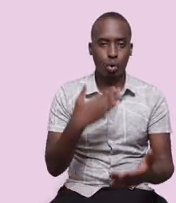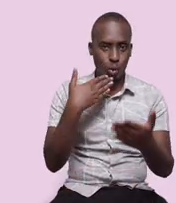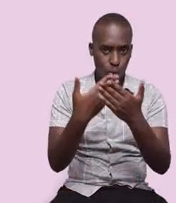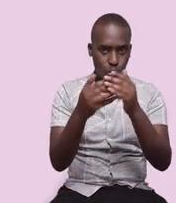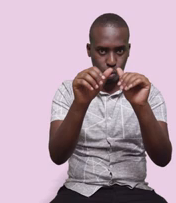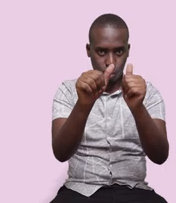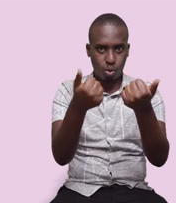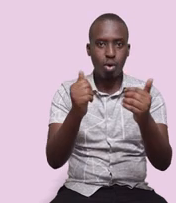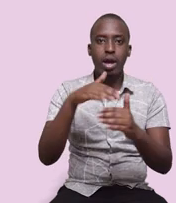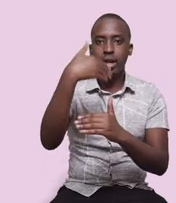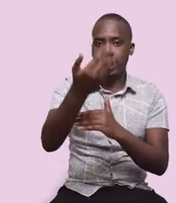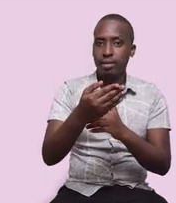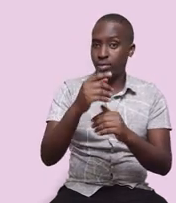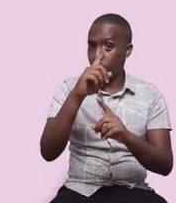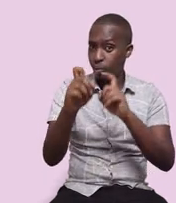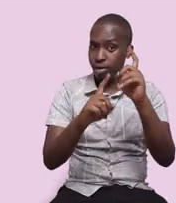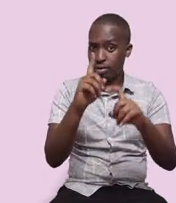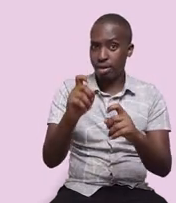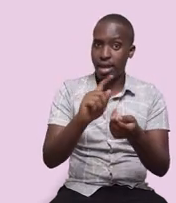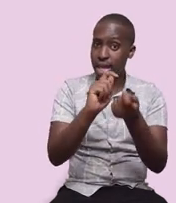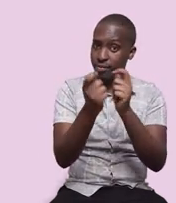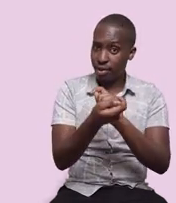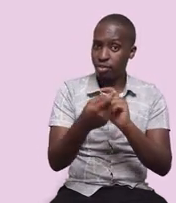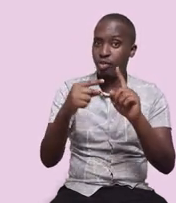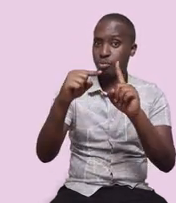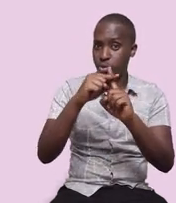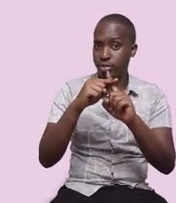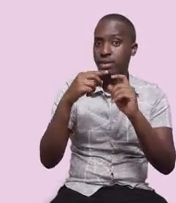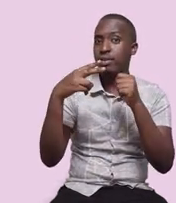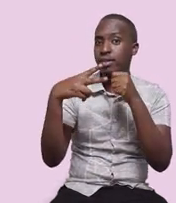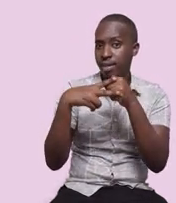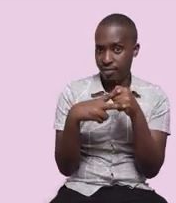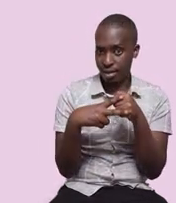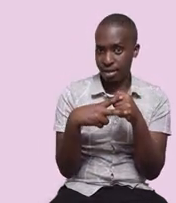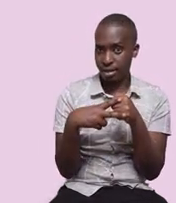Good. Next question. The inverse of positive 7.